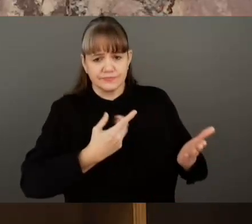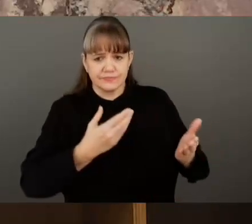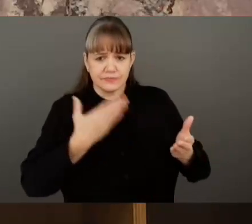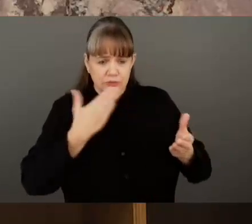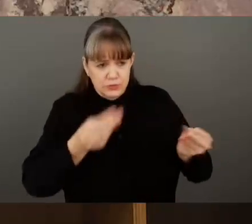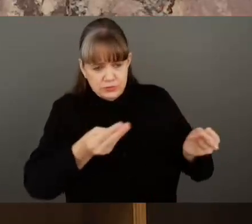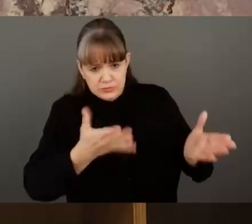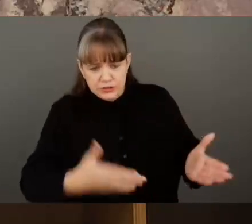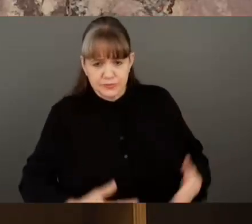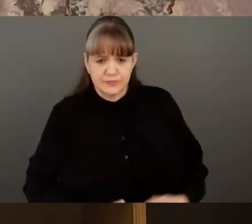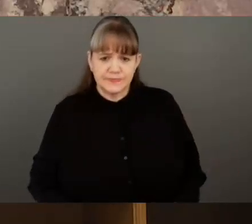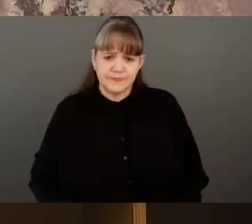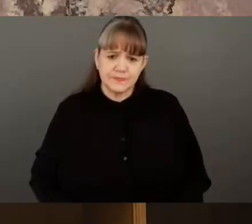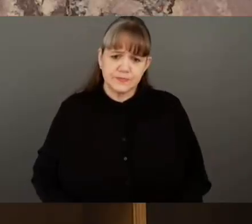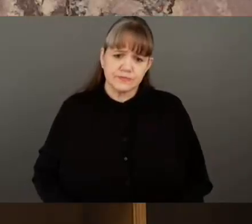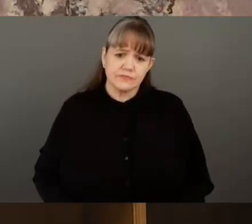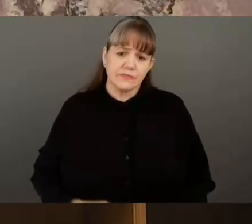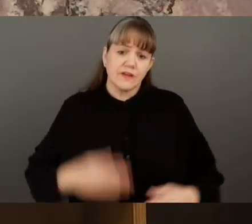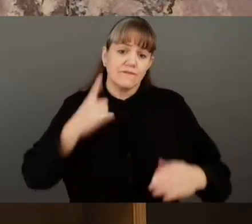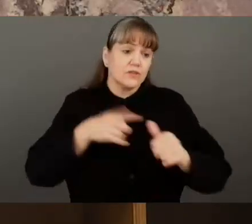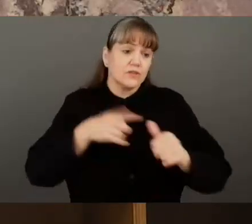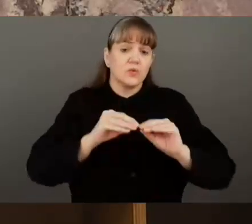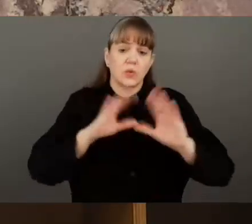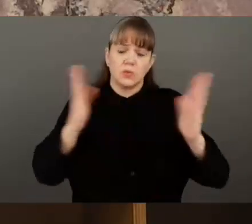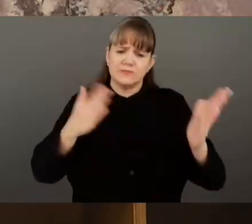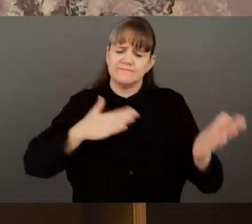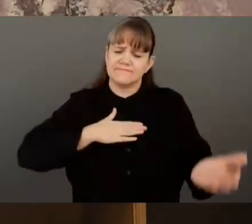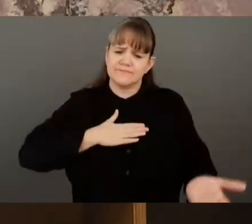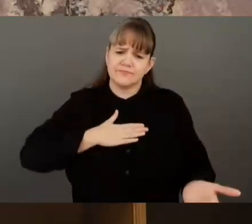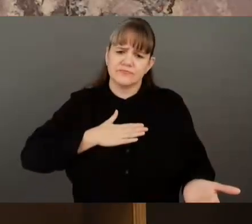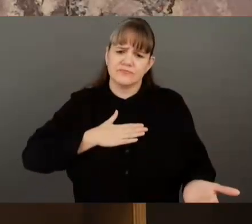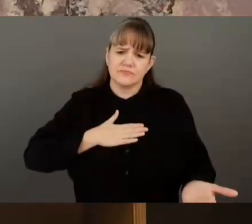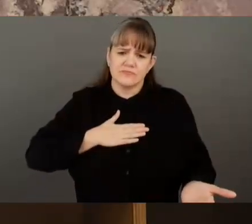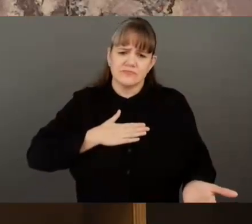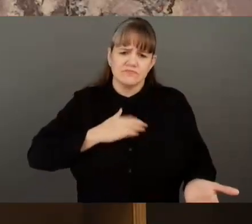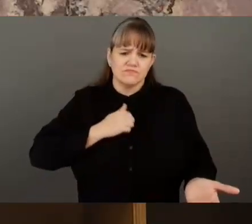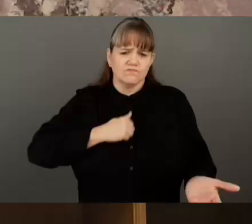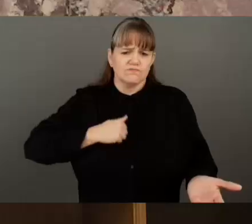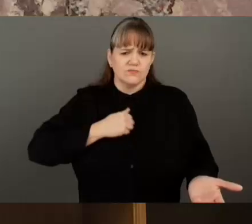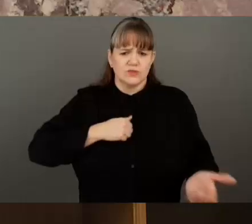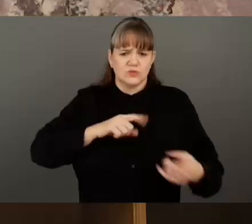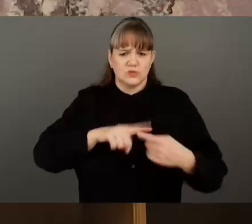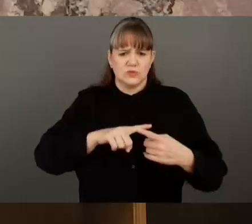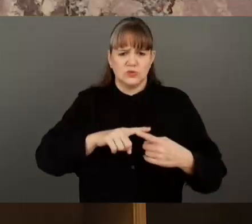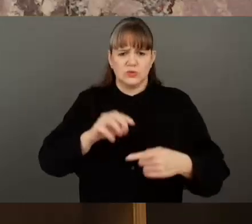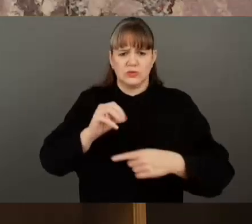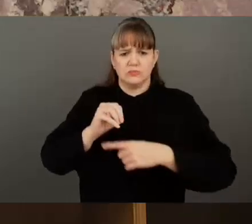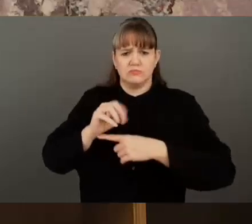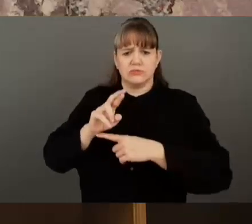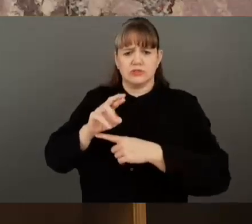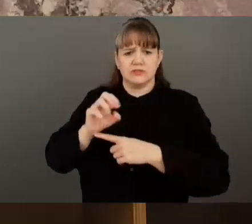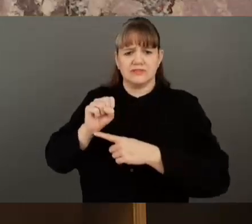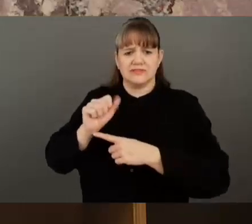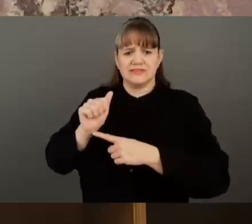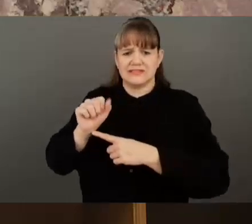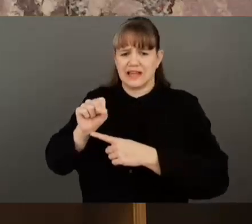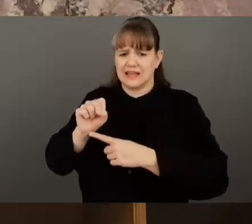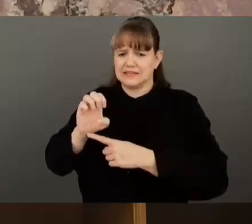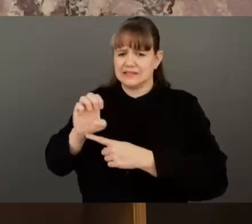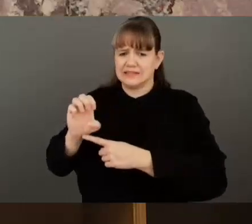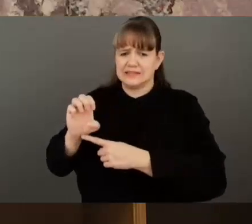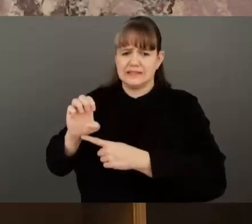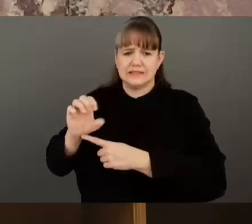expressing my sincerest condolences to Mr. Sassy's family, his workers, and the entire